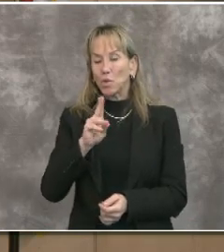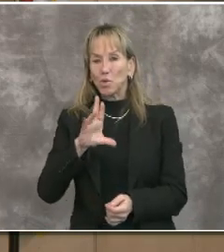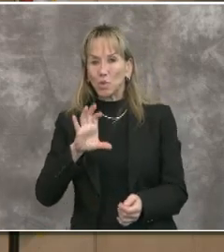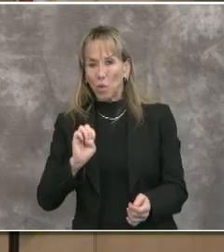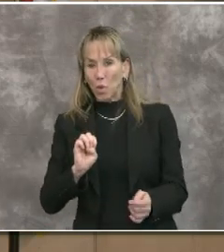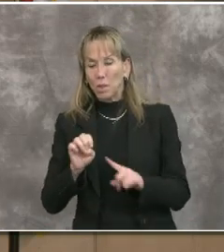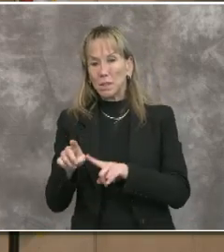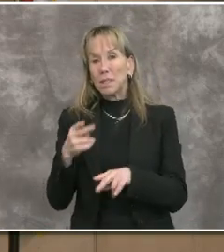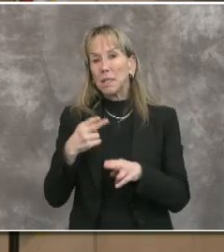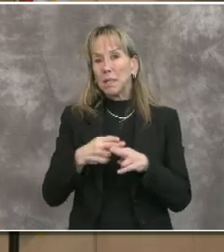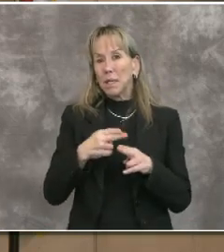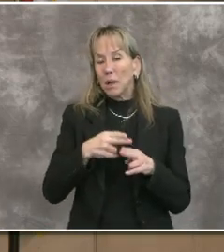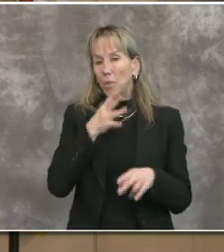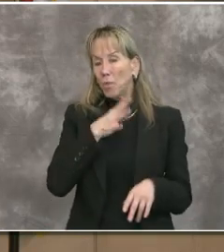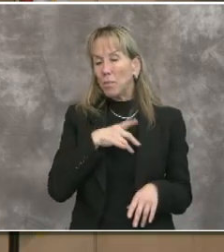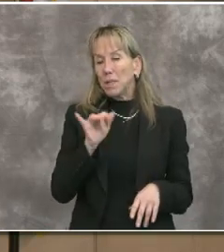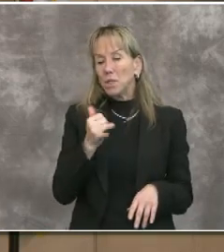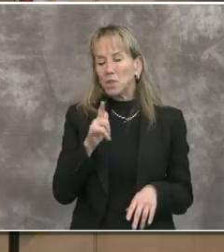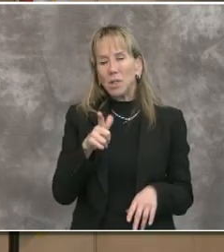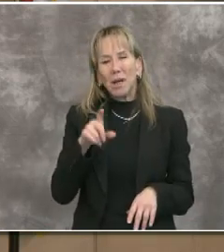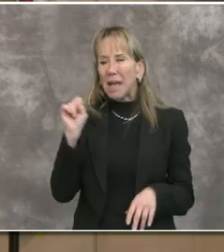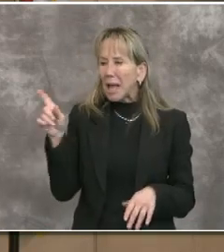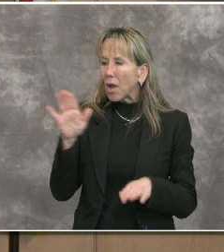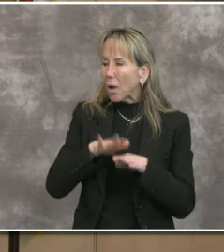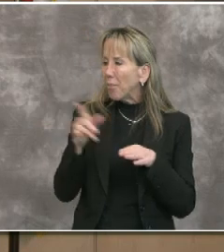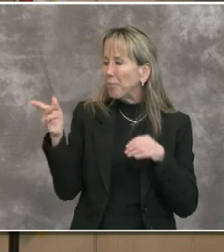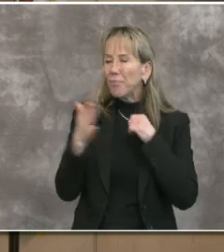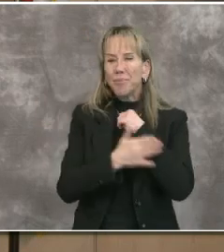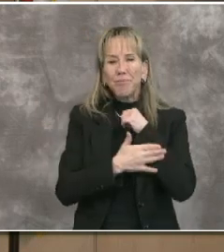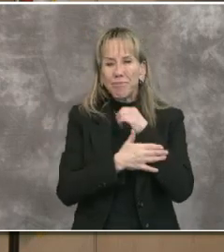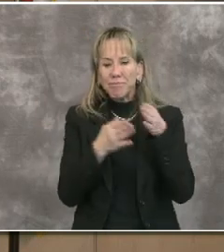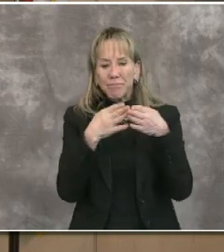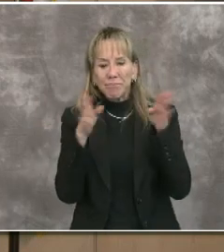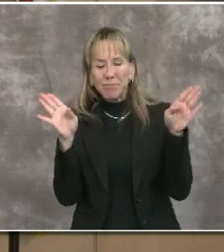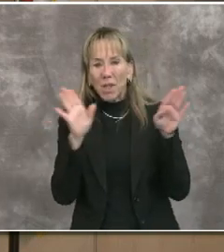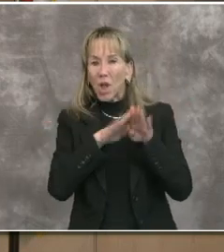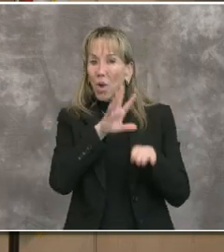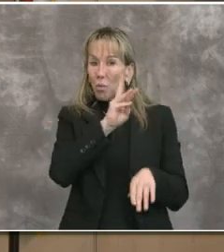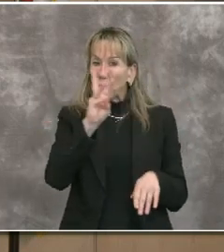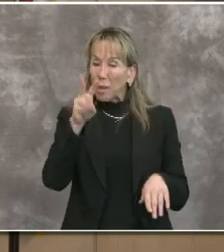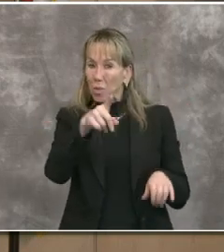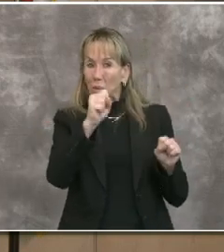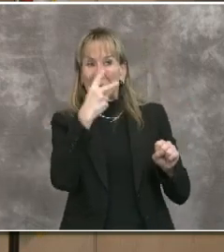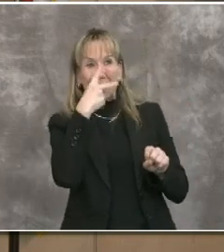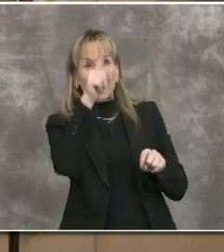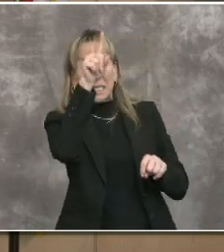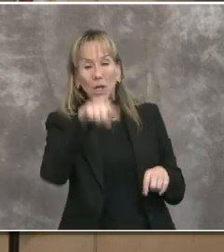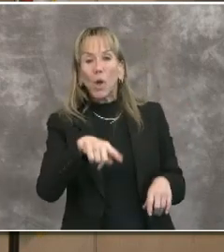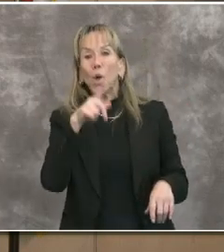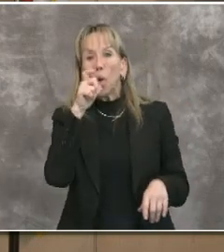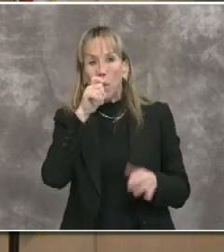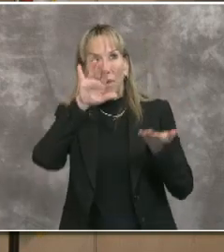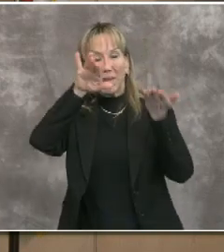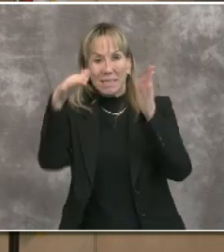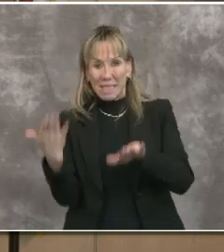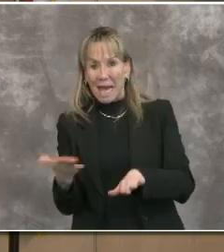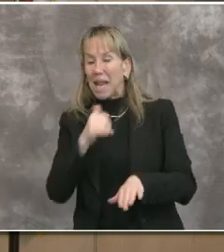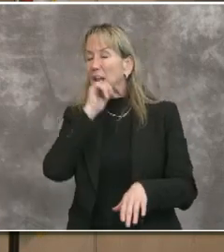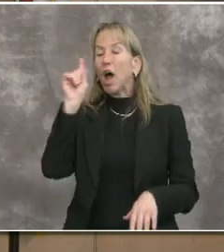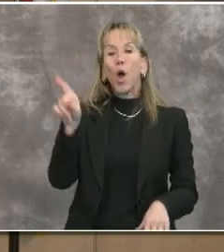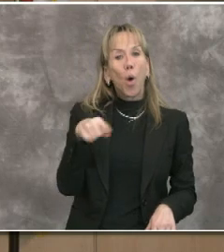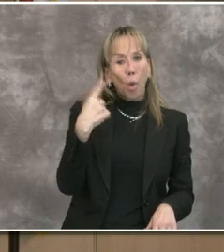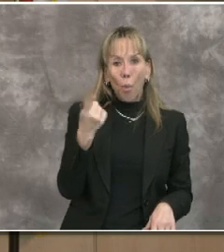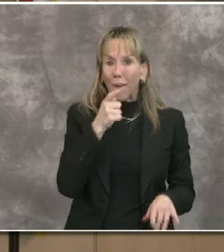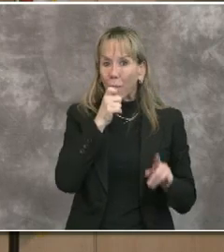Is there a place on the county's website to see location breakdowns for people who died and not just people who have tested positive? Is the